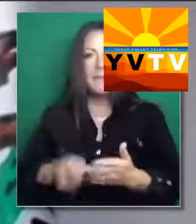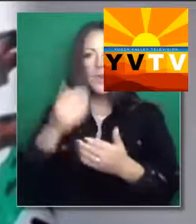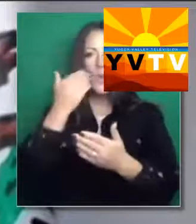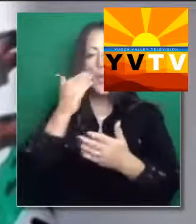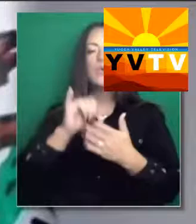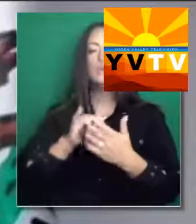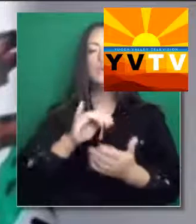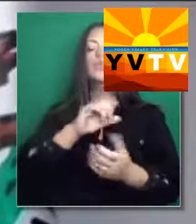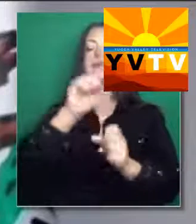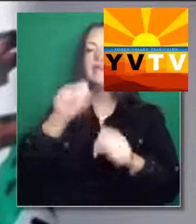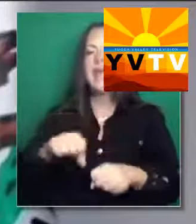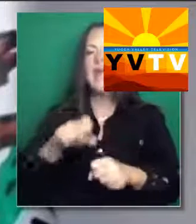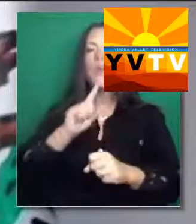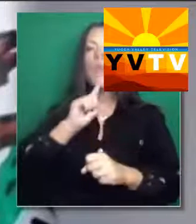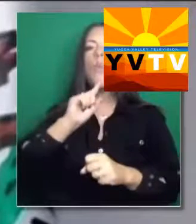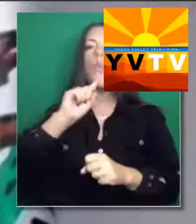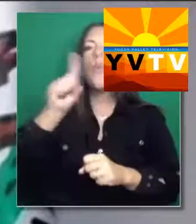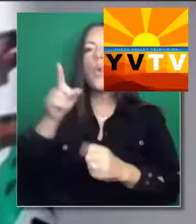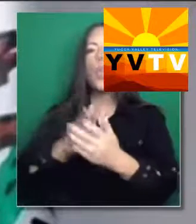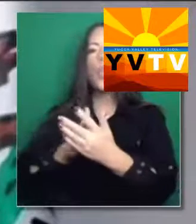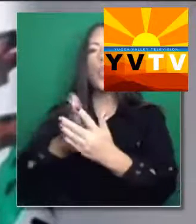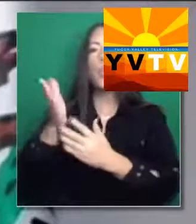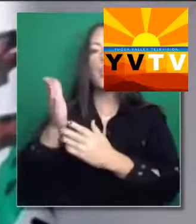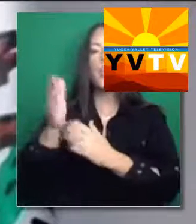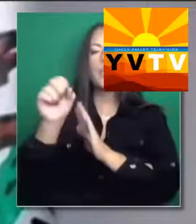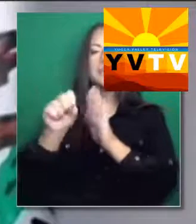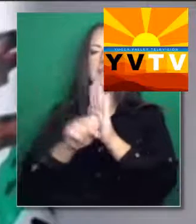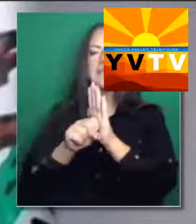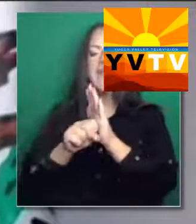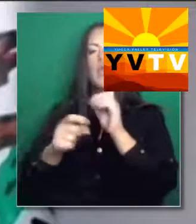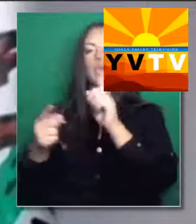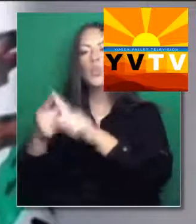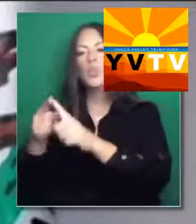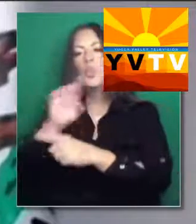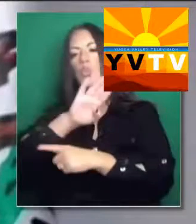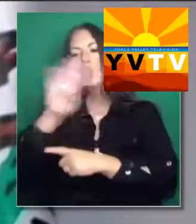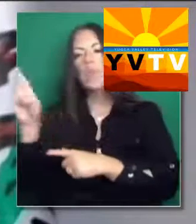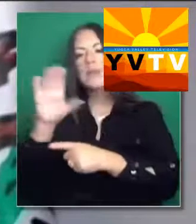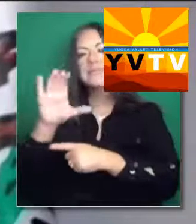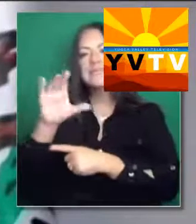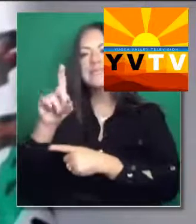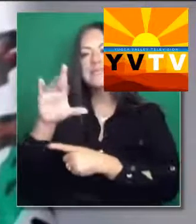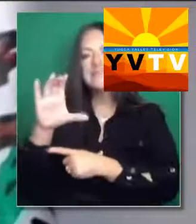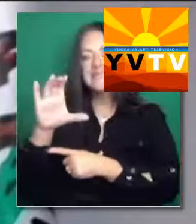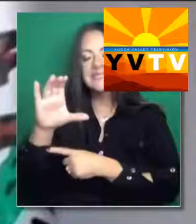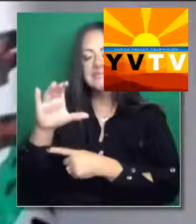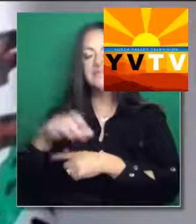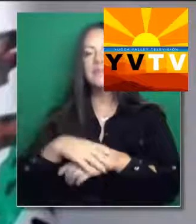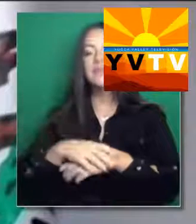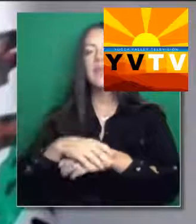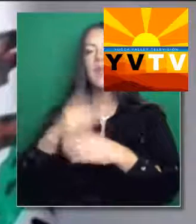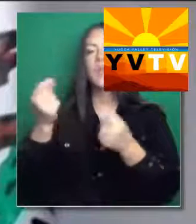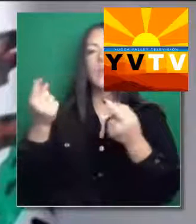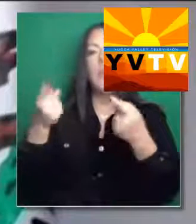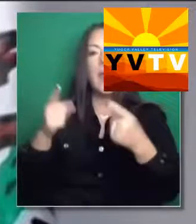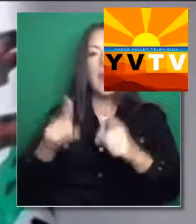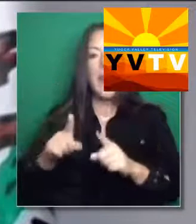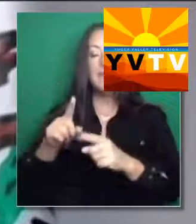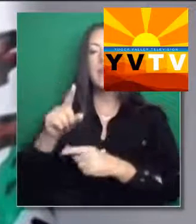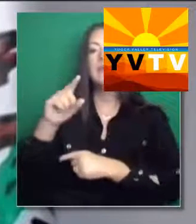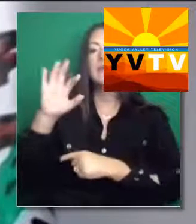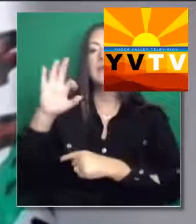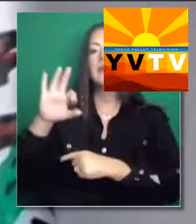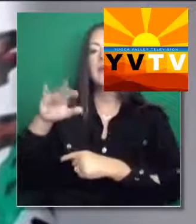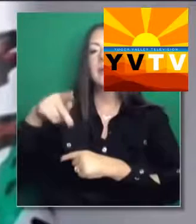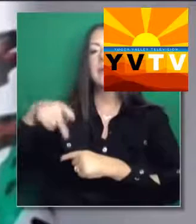the state directly to the CDC. And then the next step is that the Pfizer and McKesson, in the